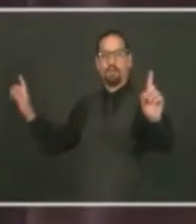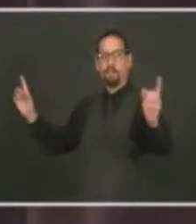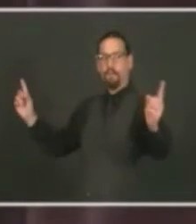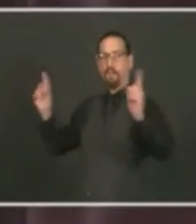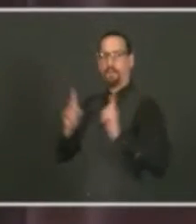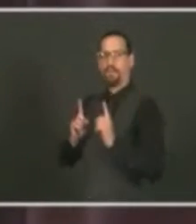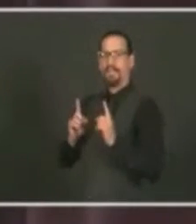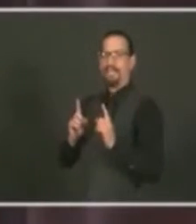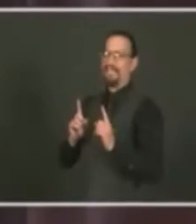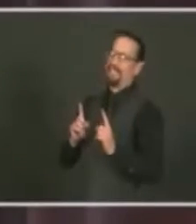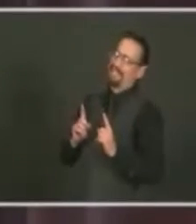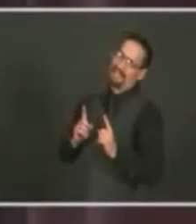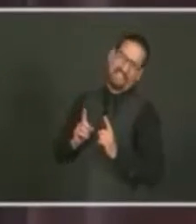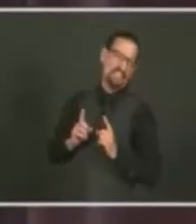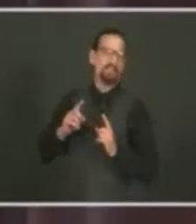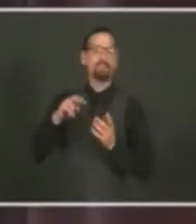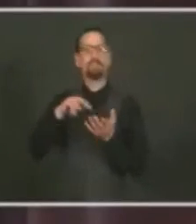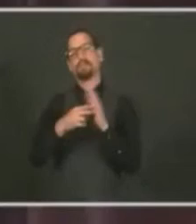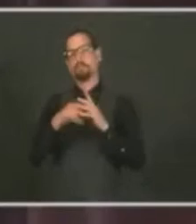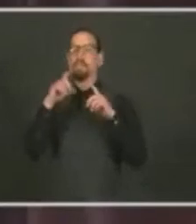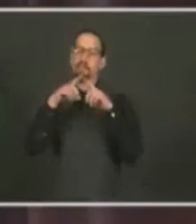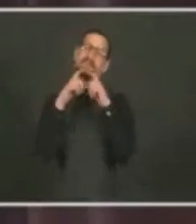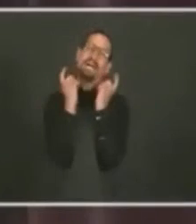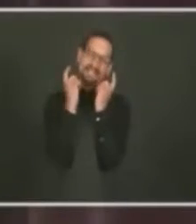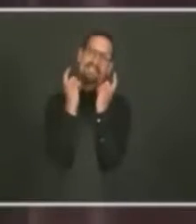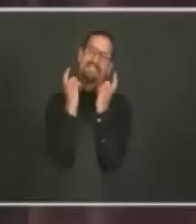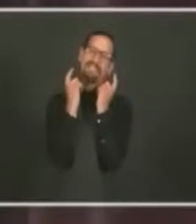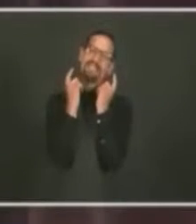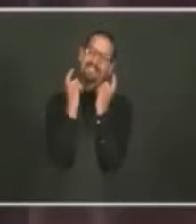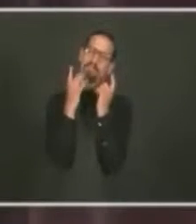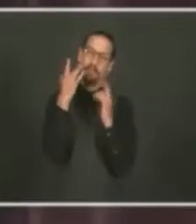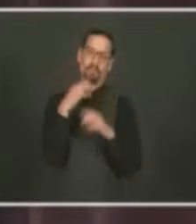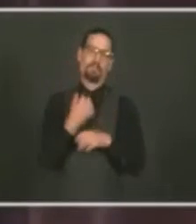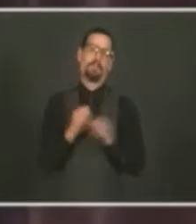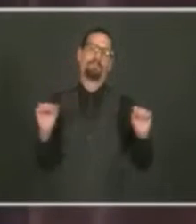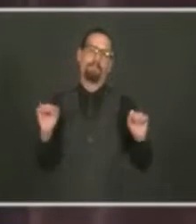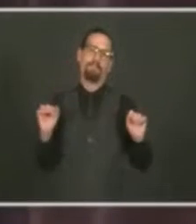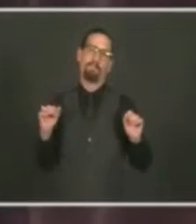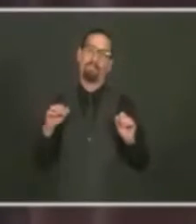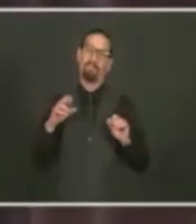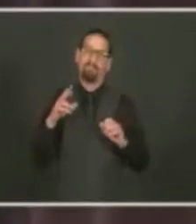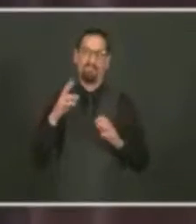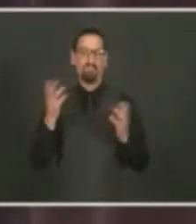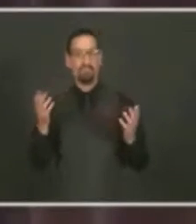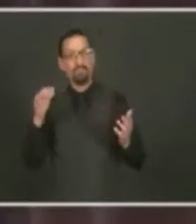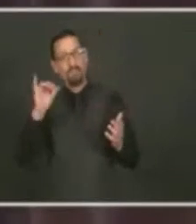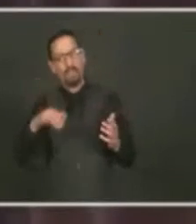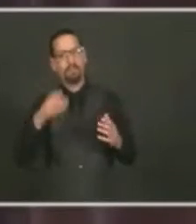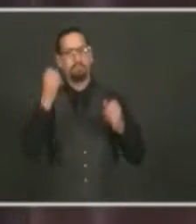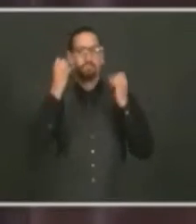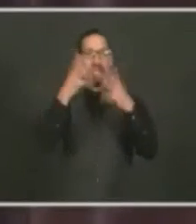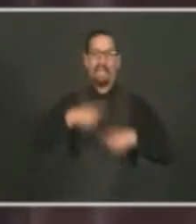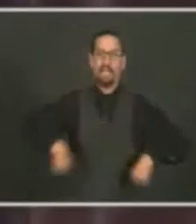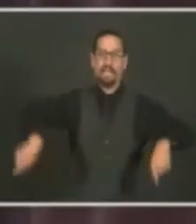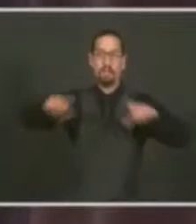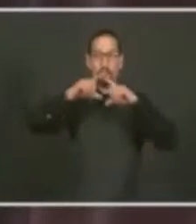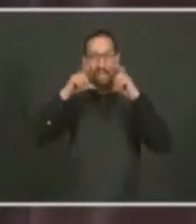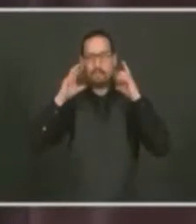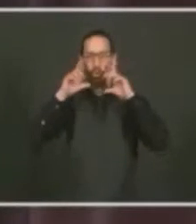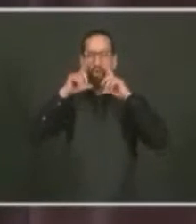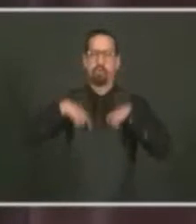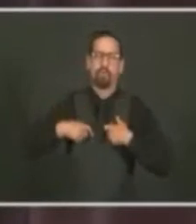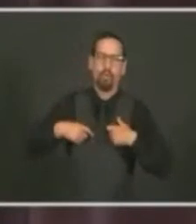in the neighboring house, in the neighboring apartment, and without wearing their masks. We're seeing pretty poor mask compliance in